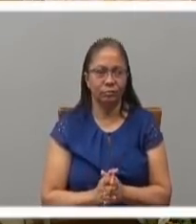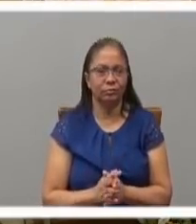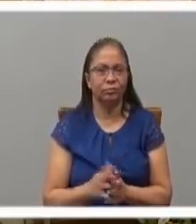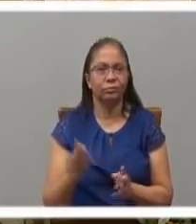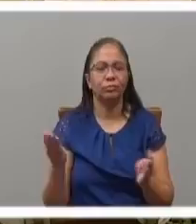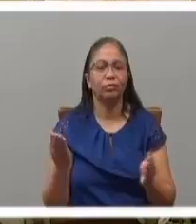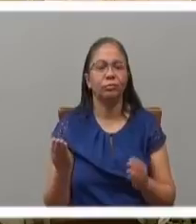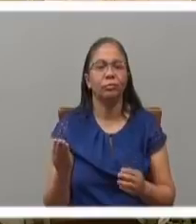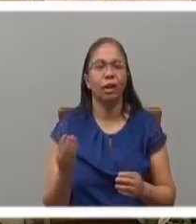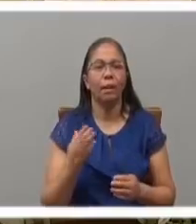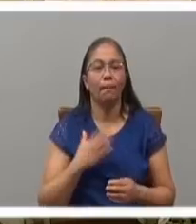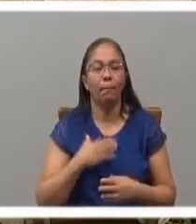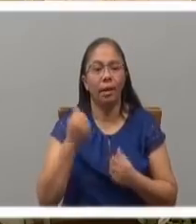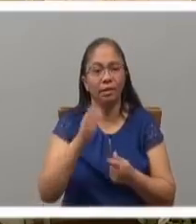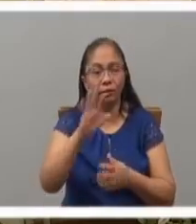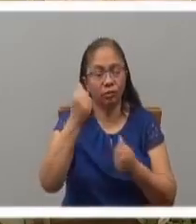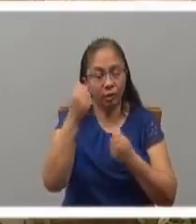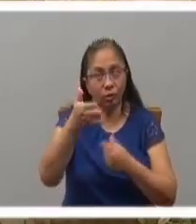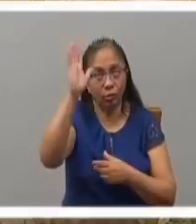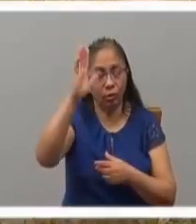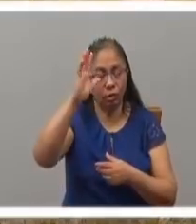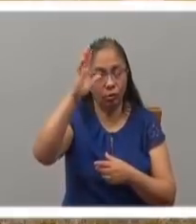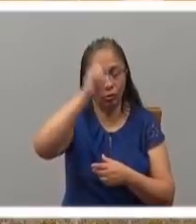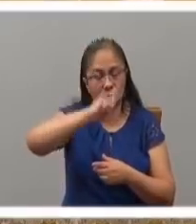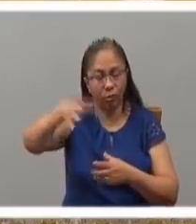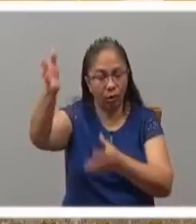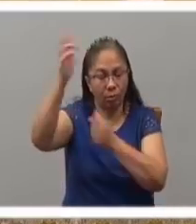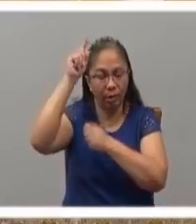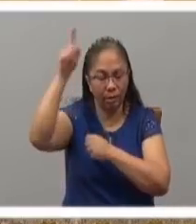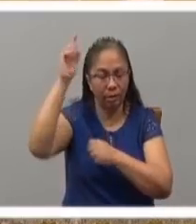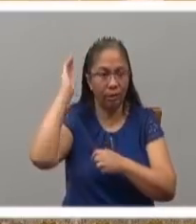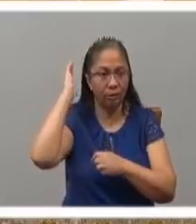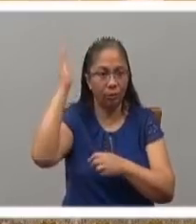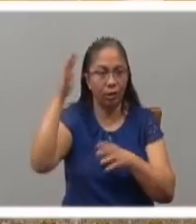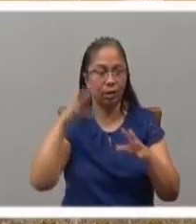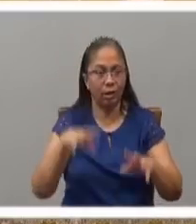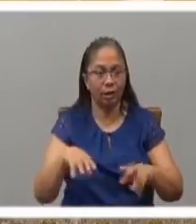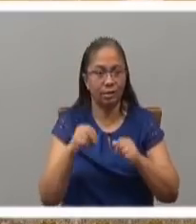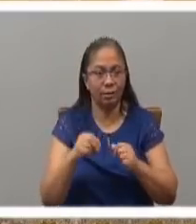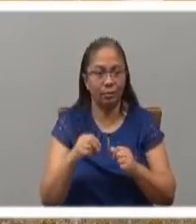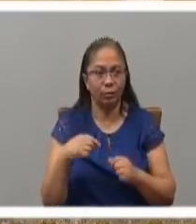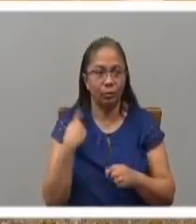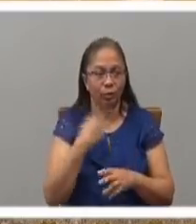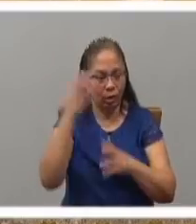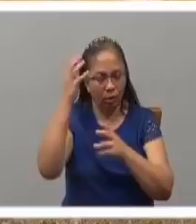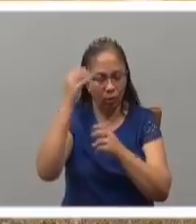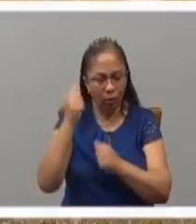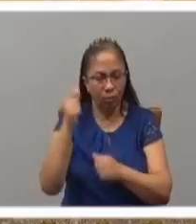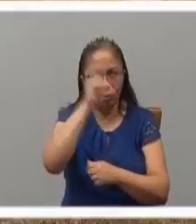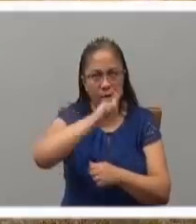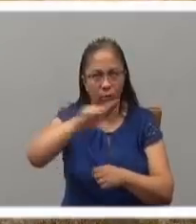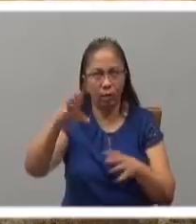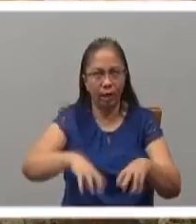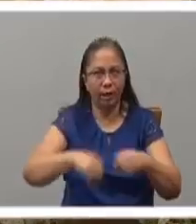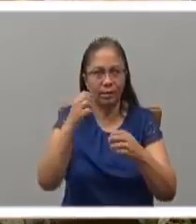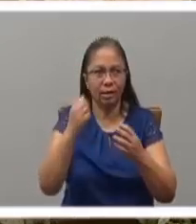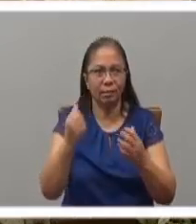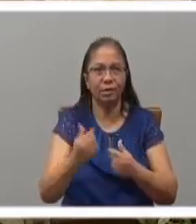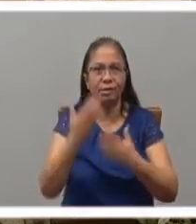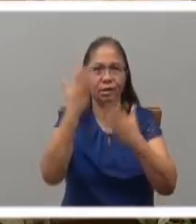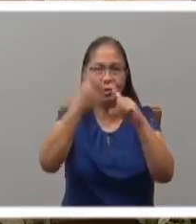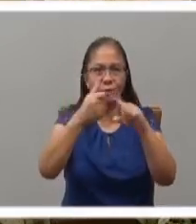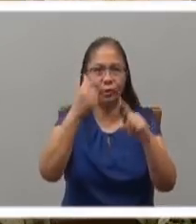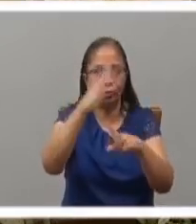So pray, beloved, that my sacrifice and yours may become acceptable to God, the Almighty Father. May the Lord accept the sacrifice from